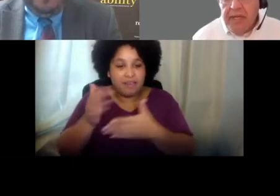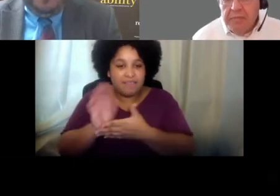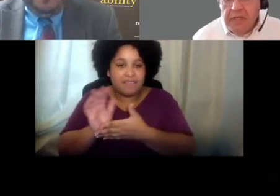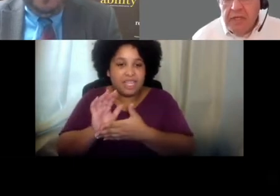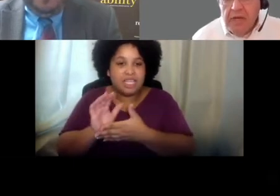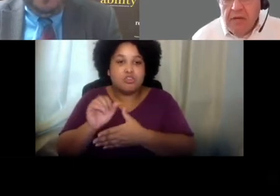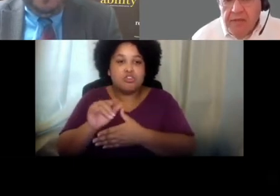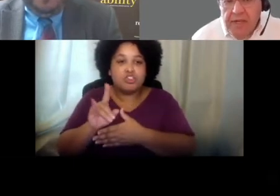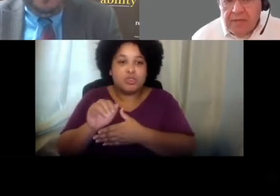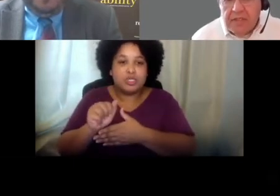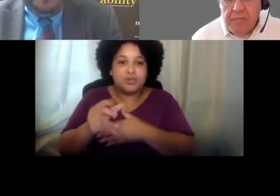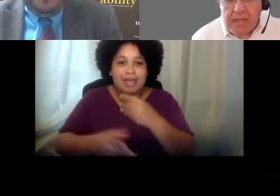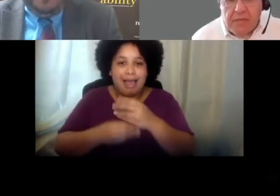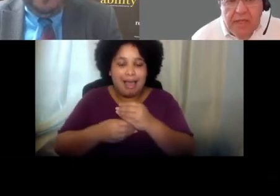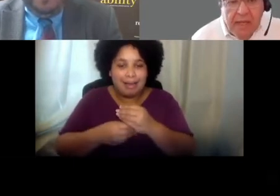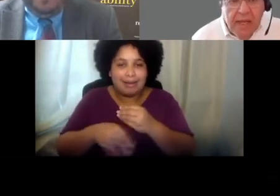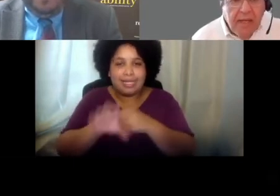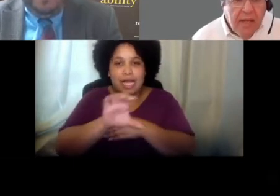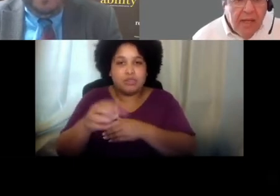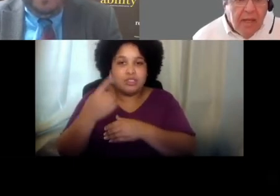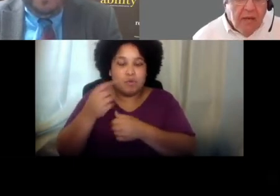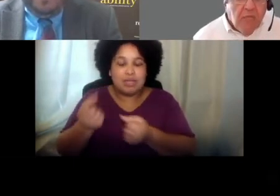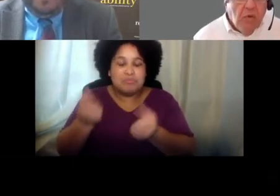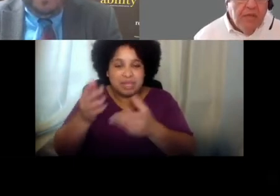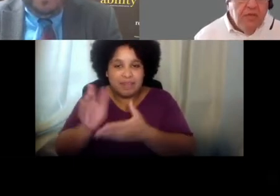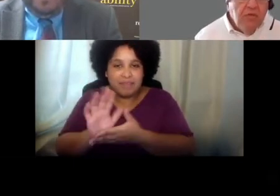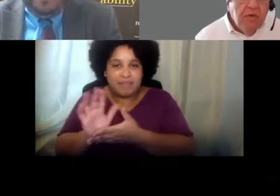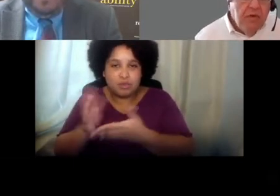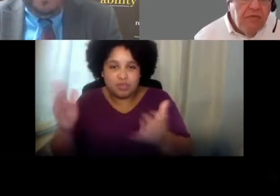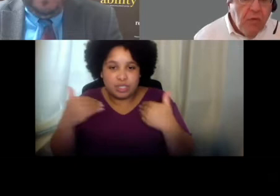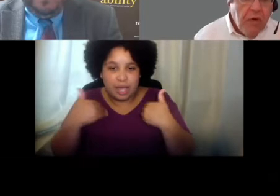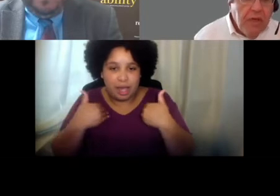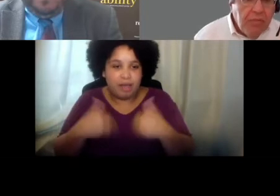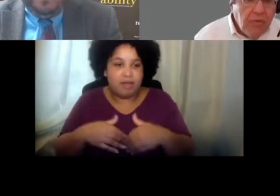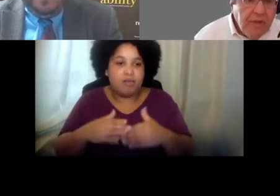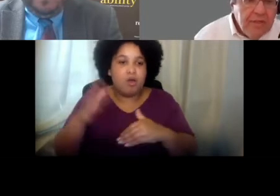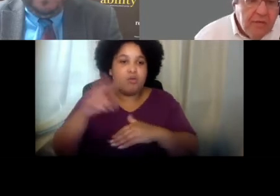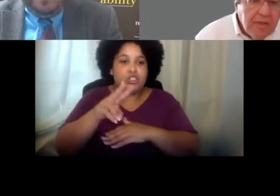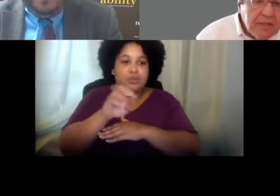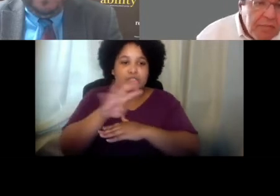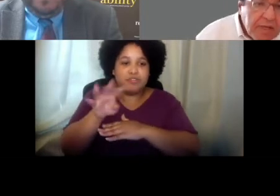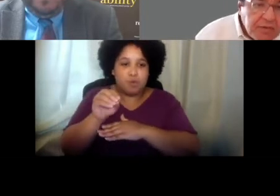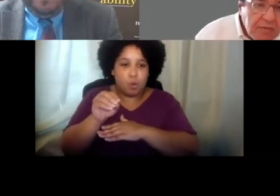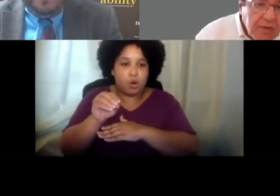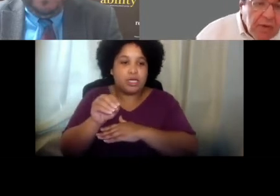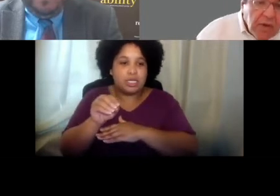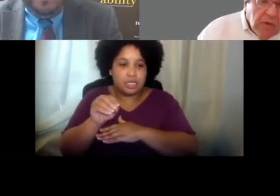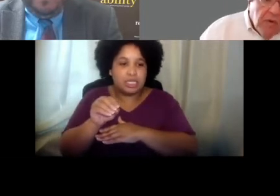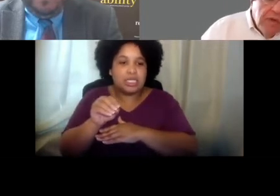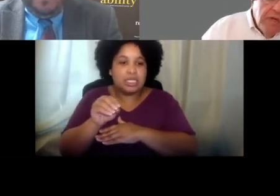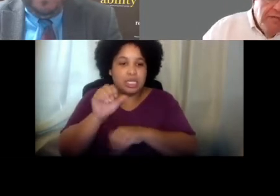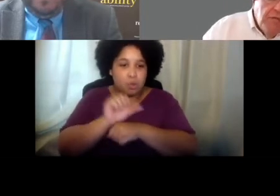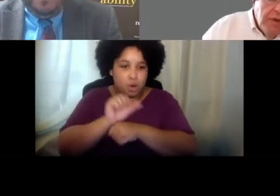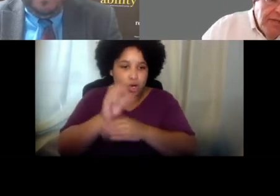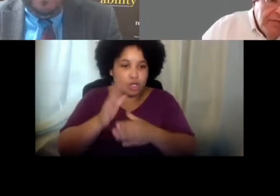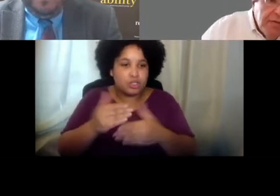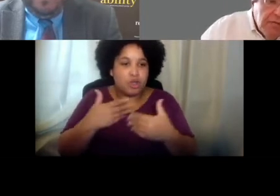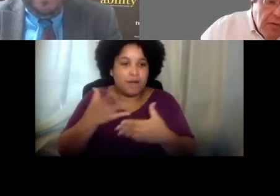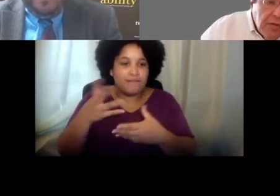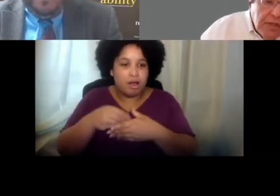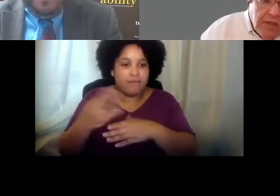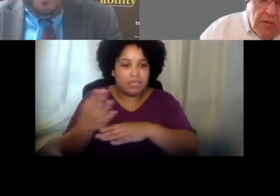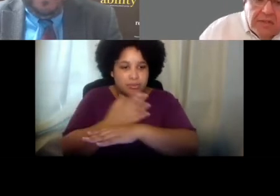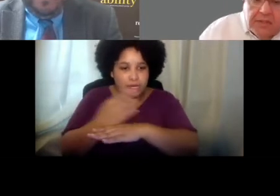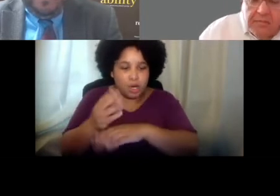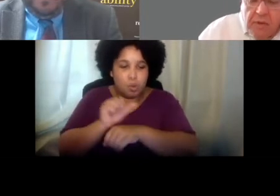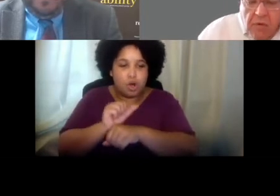putting captioning on our videos, as many as we can. More than 240 employees are on the spectrum, working in 40 different roles